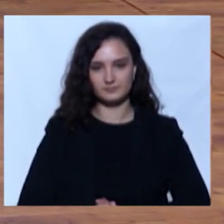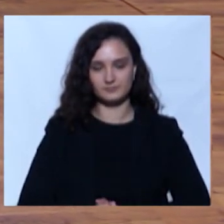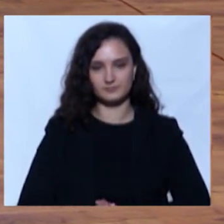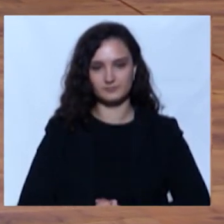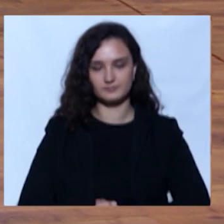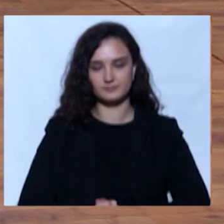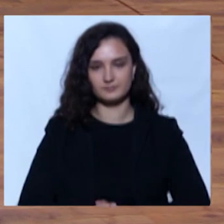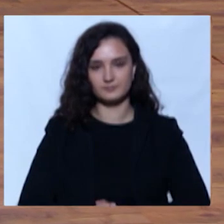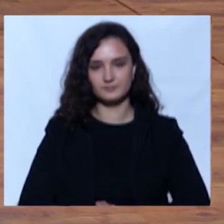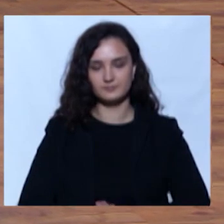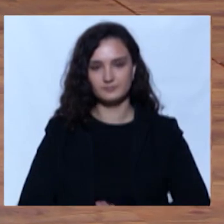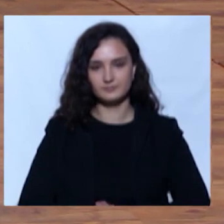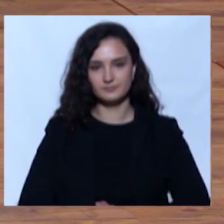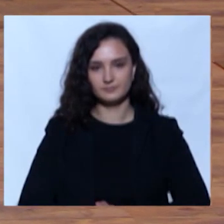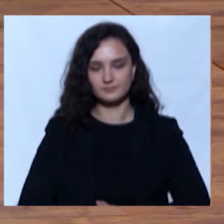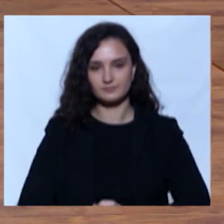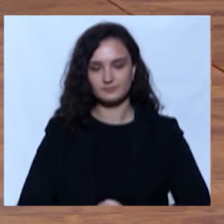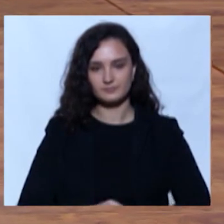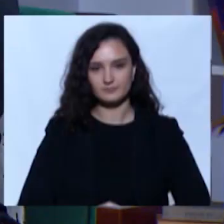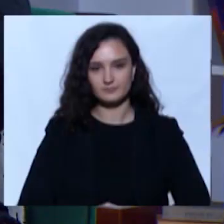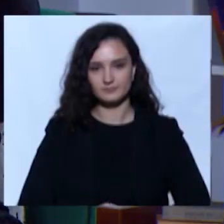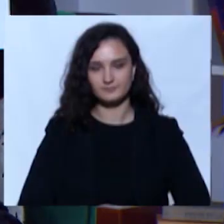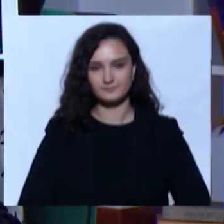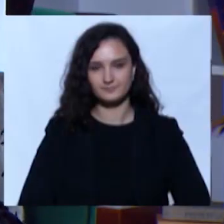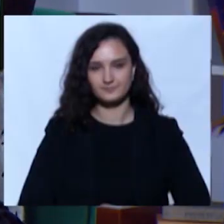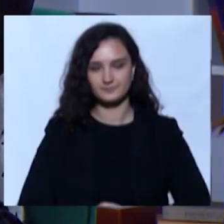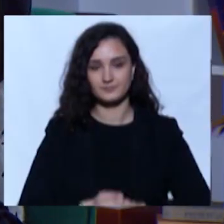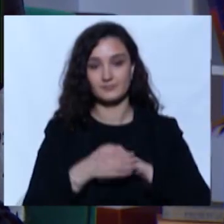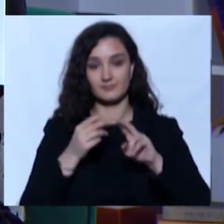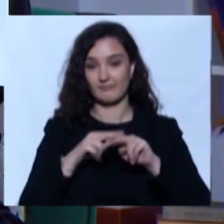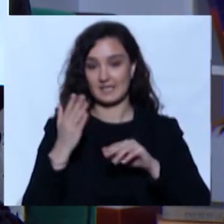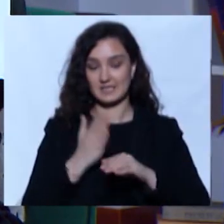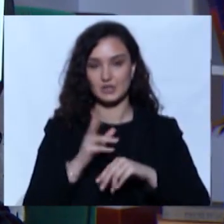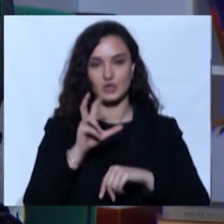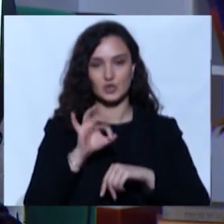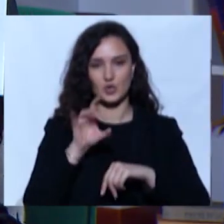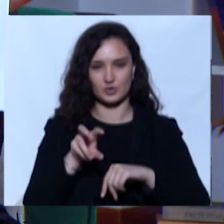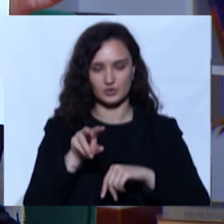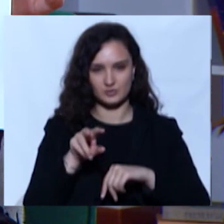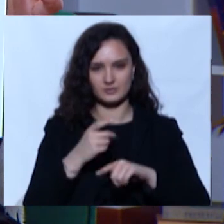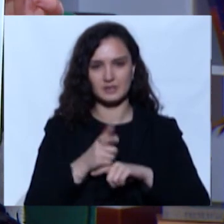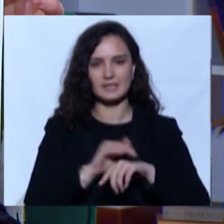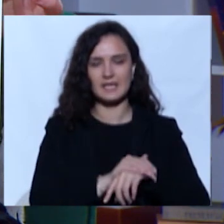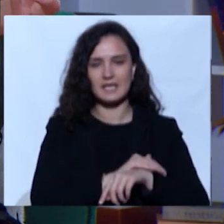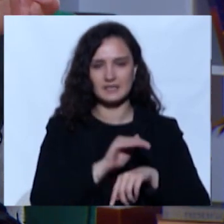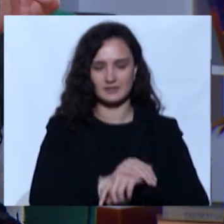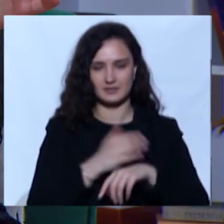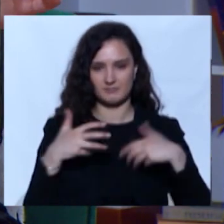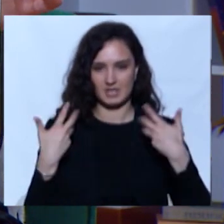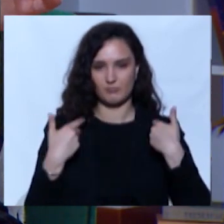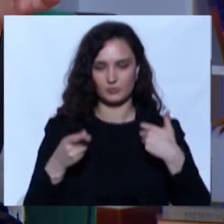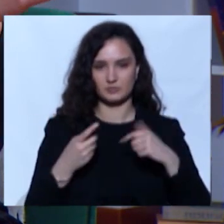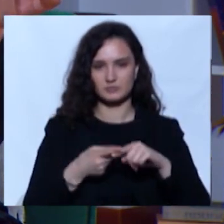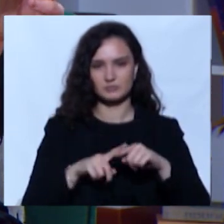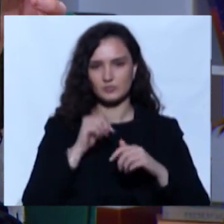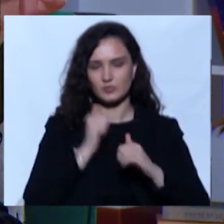This is George. He is a good little monkey, but he